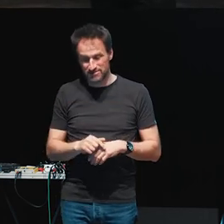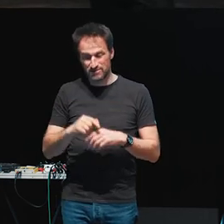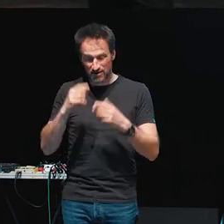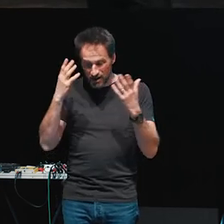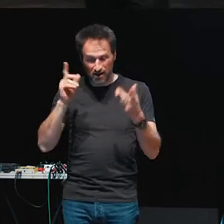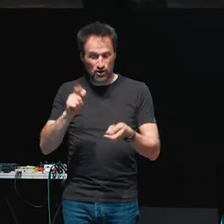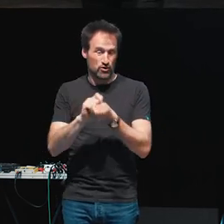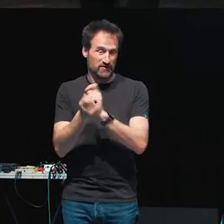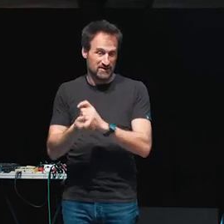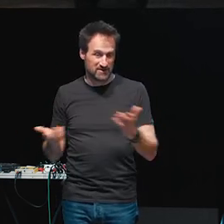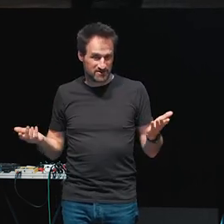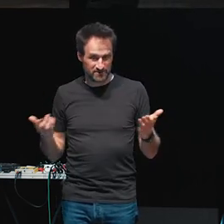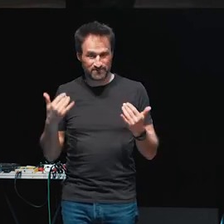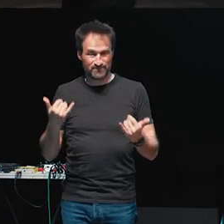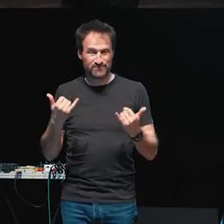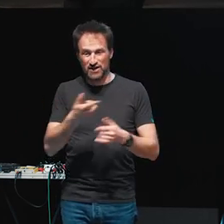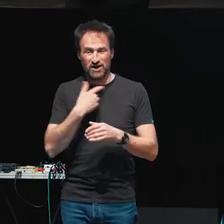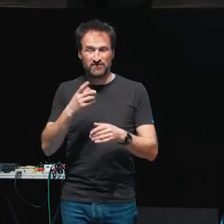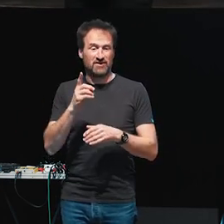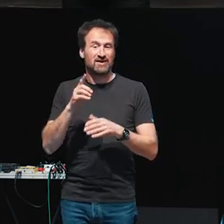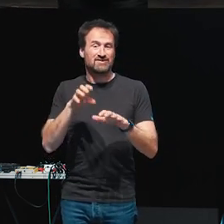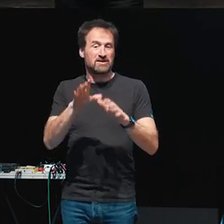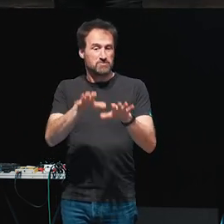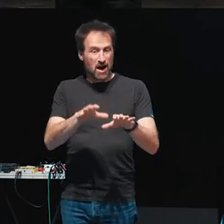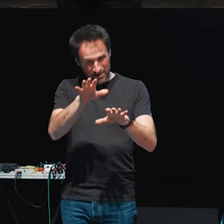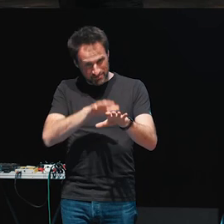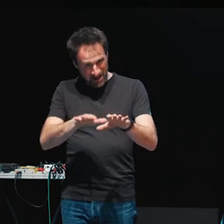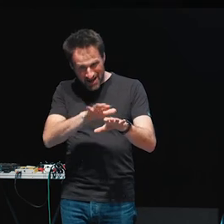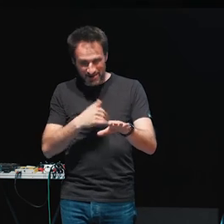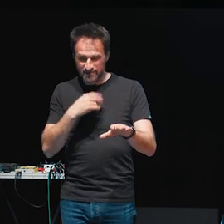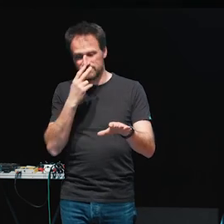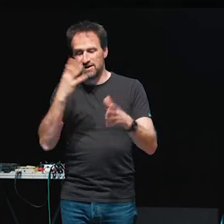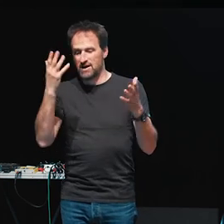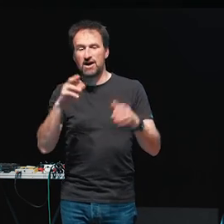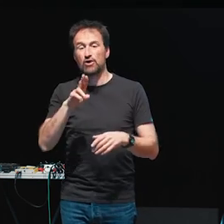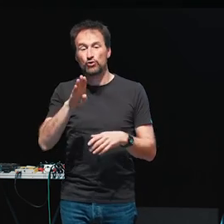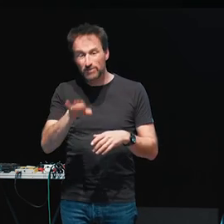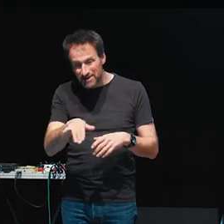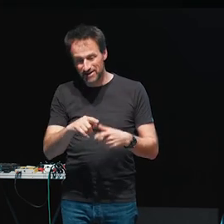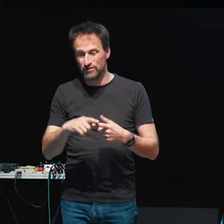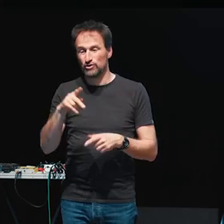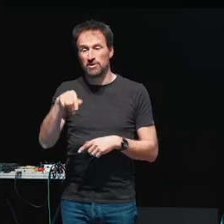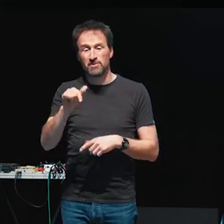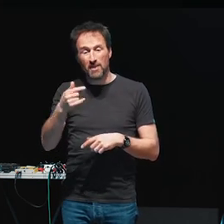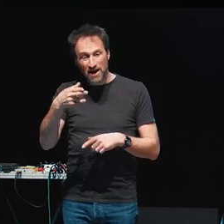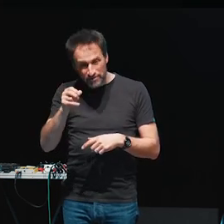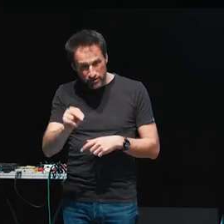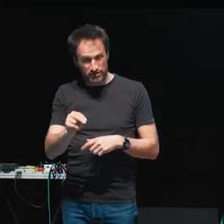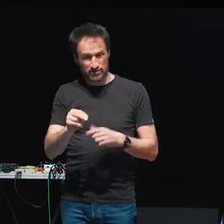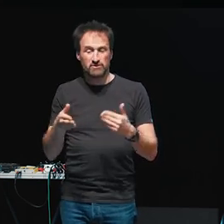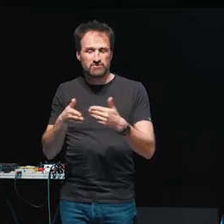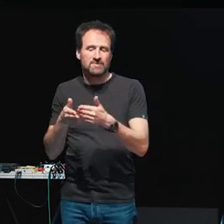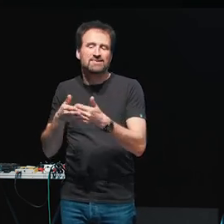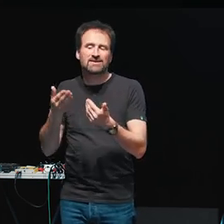on the DB level. And talking about programming languages, of course, Ruby and Python, alongside Node.js, have